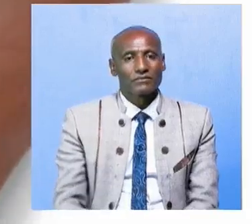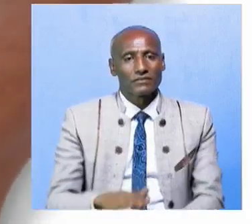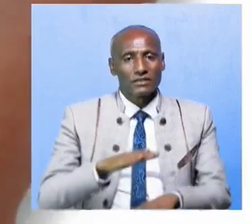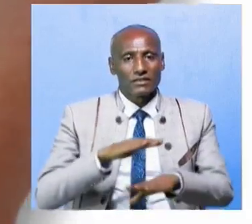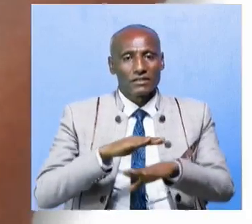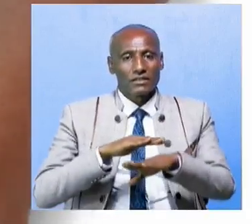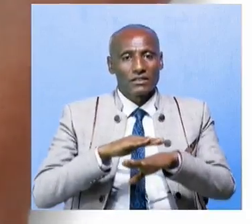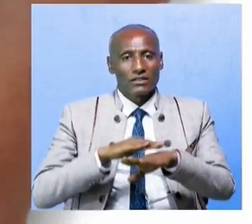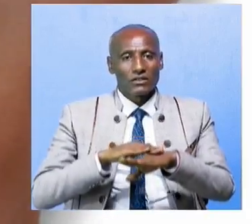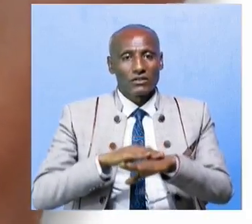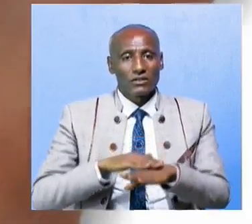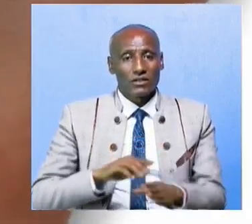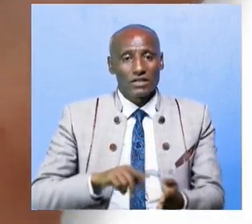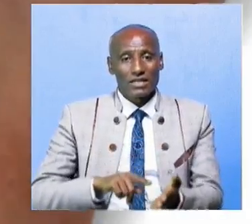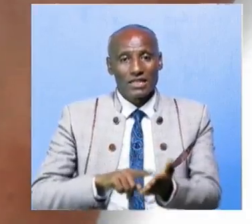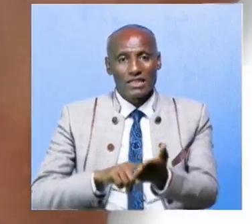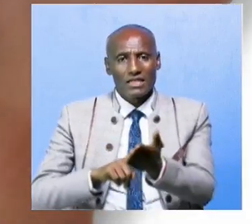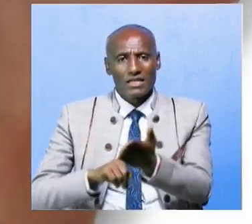on this issue